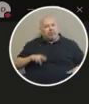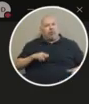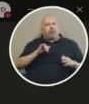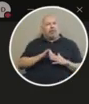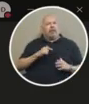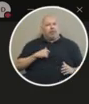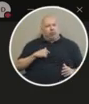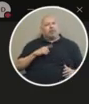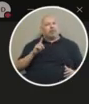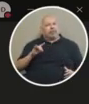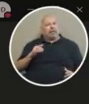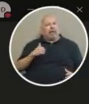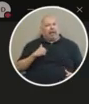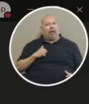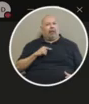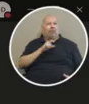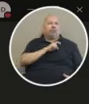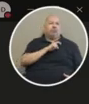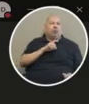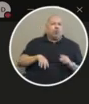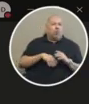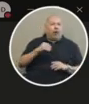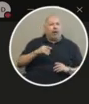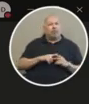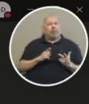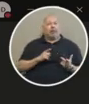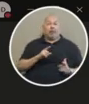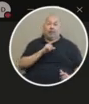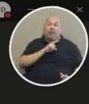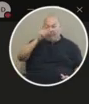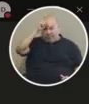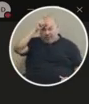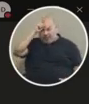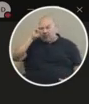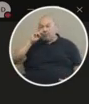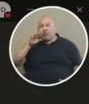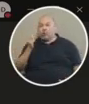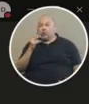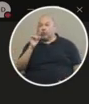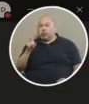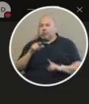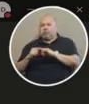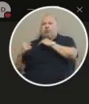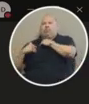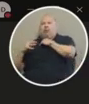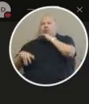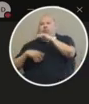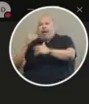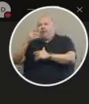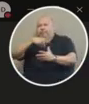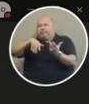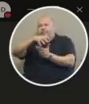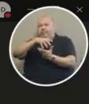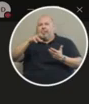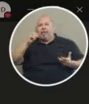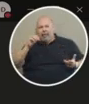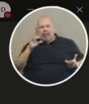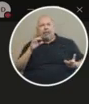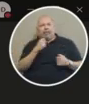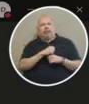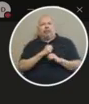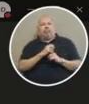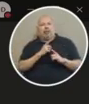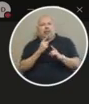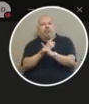that. We did have the police department go out. The fire marshal's office was the one that was actually charged to go out there and